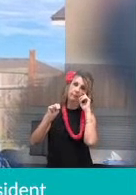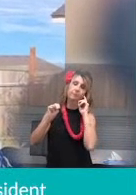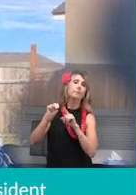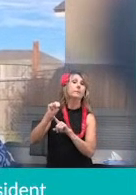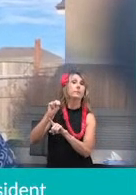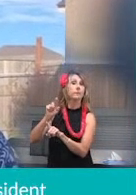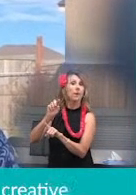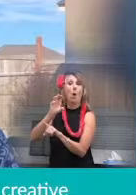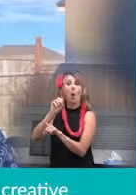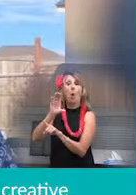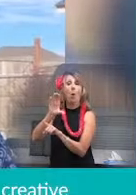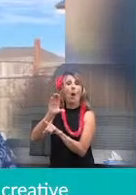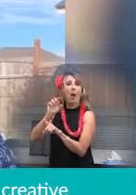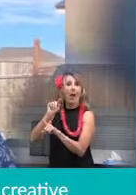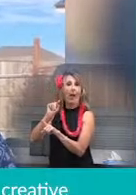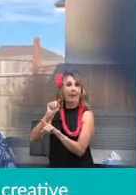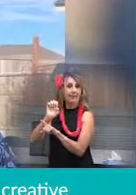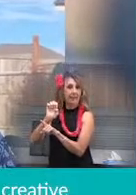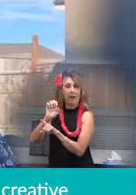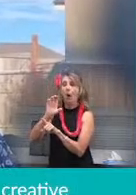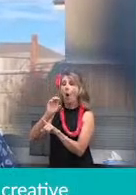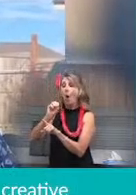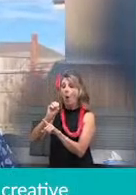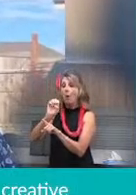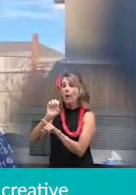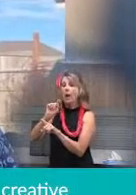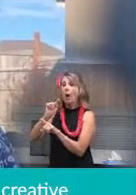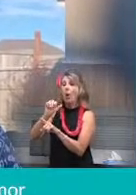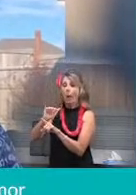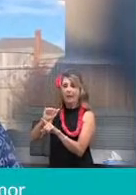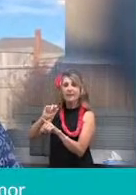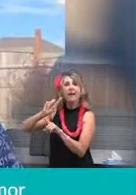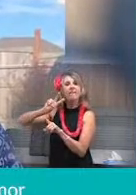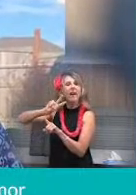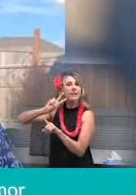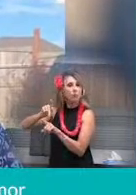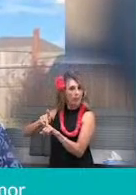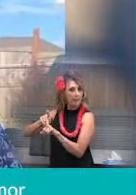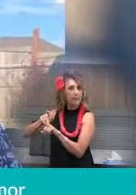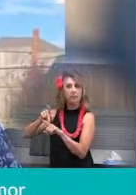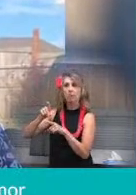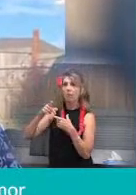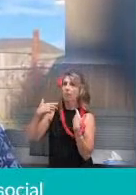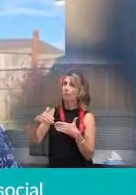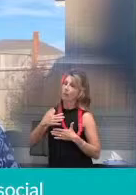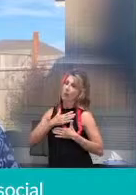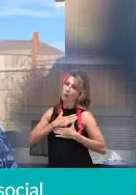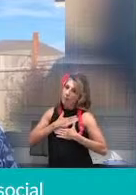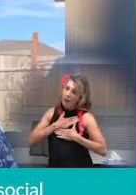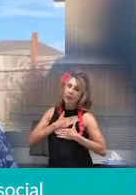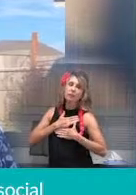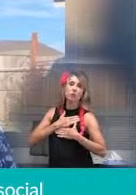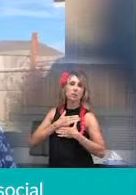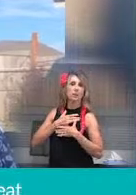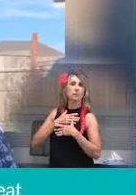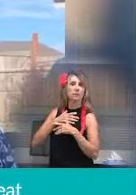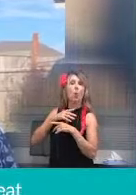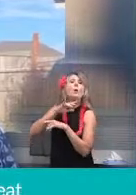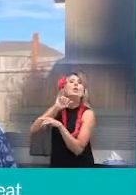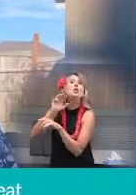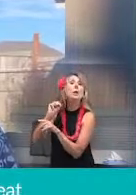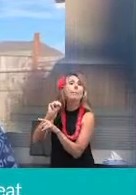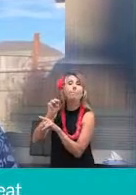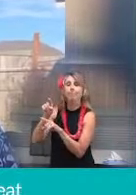president. Jim is compassionate, empathetic, creative, and has a great sense of humor. He has been a constant in the social